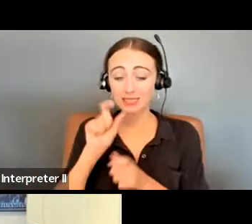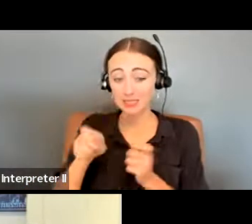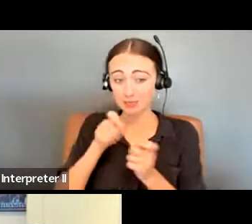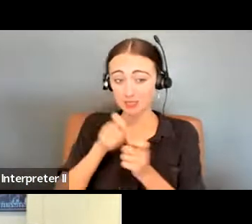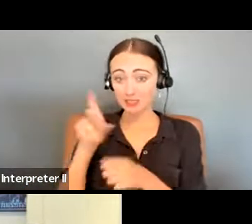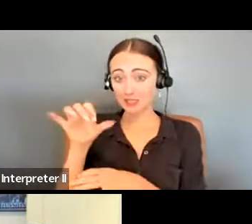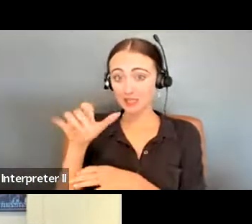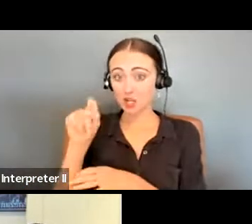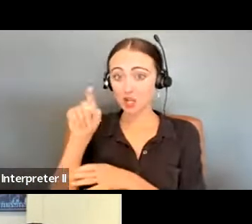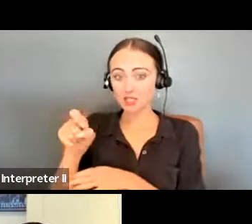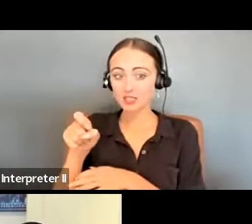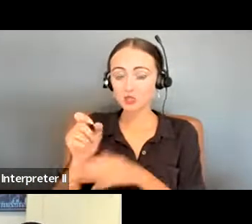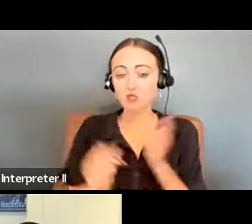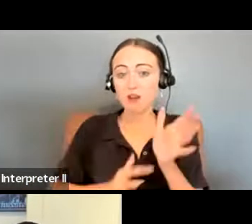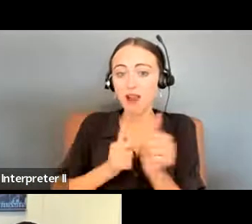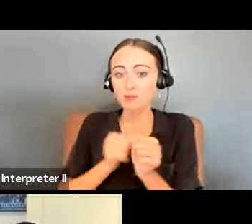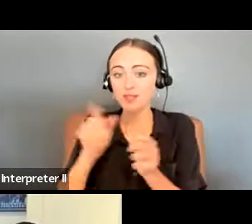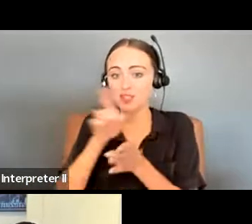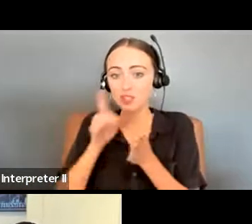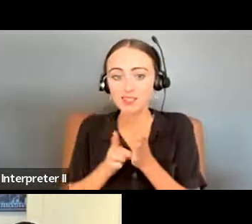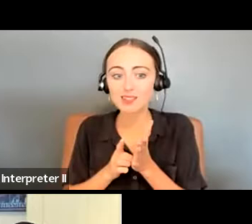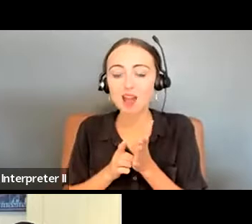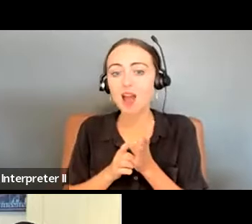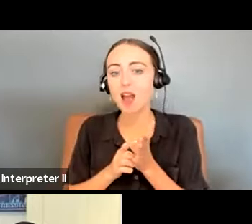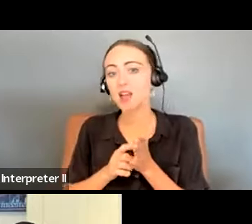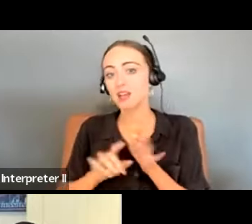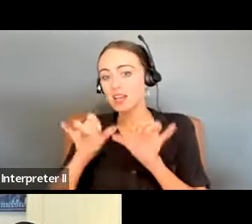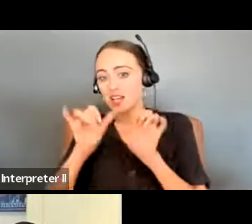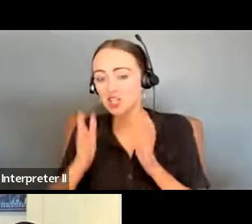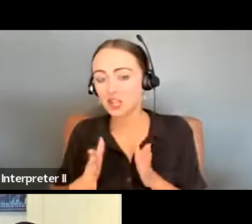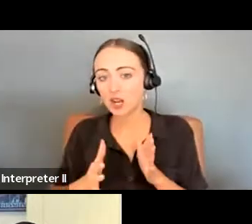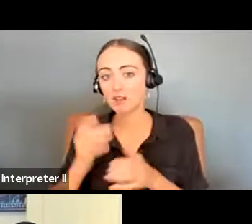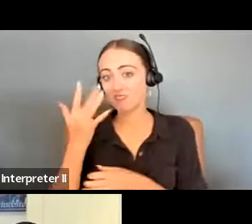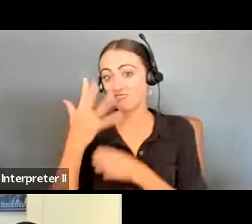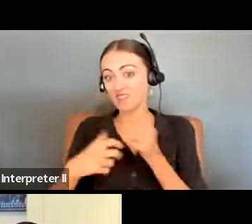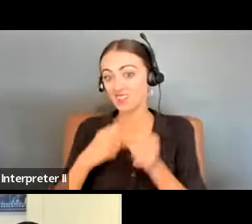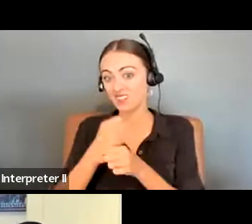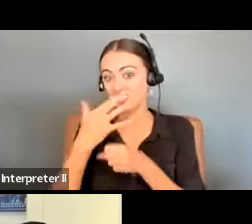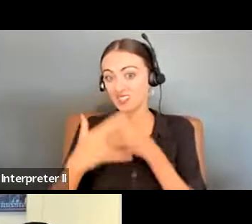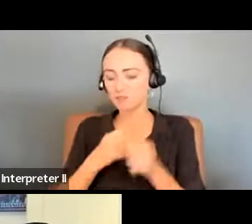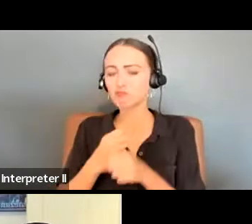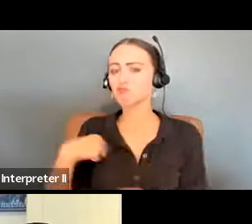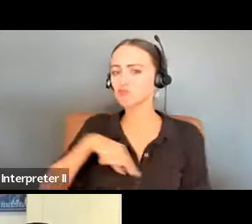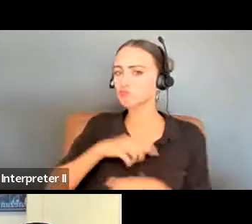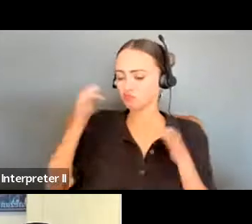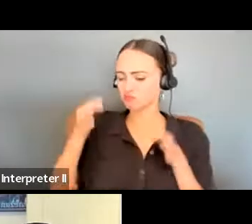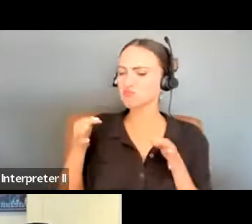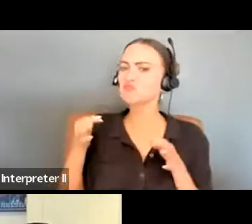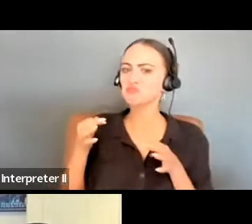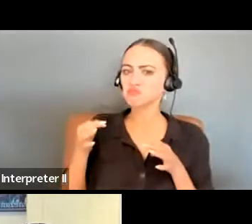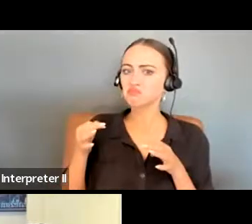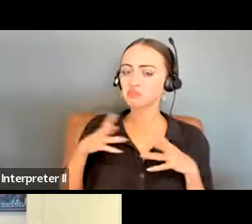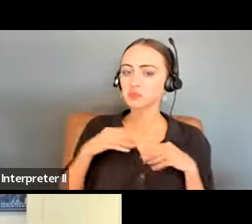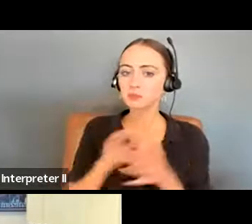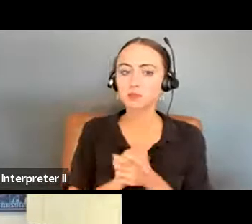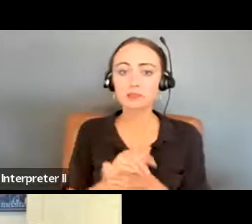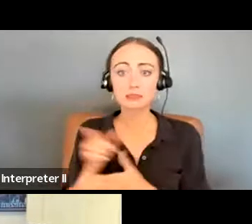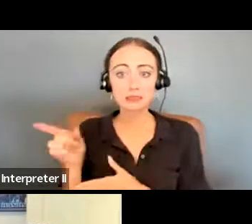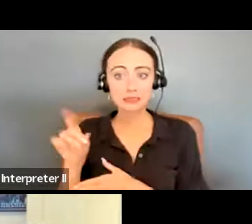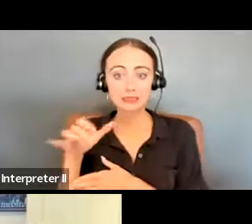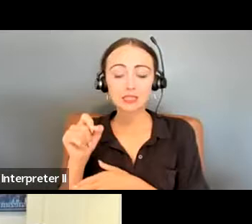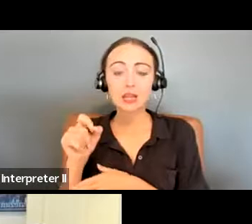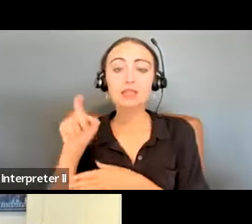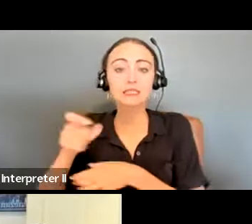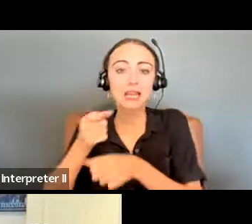to update its design and engineering manual every 5 years, a timeline that the agency deems reasonable. And the bill requires DDOT to undertake an